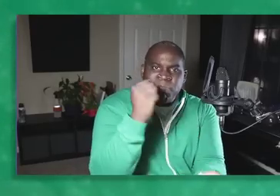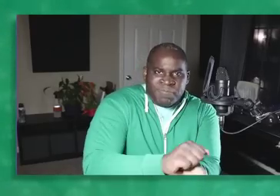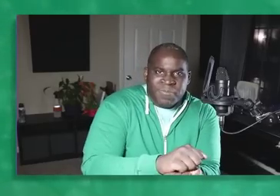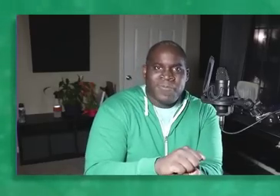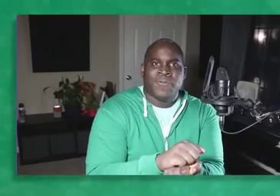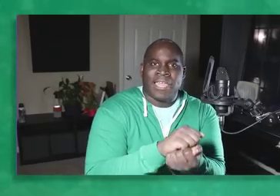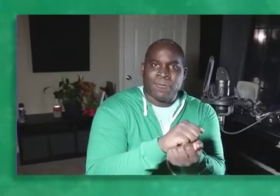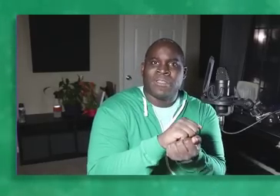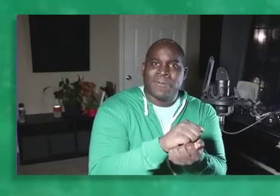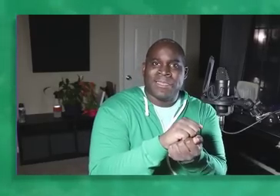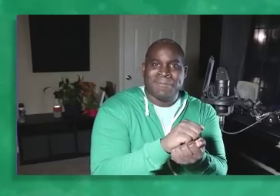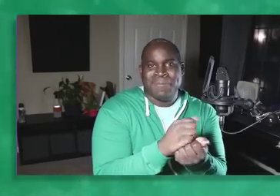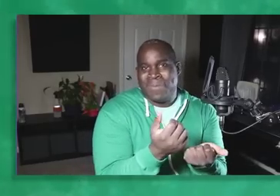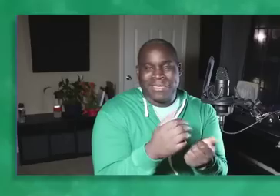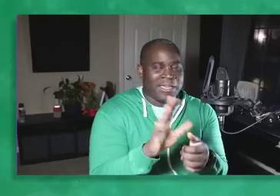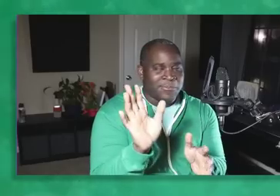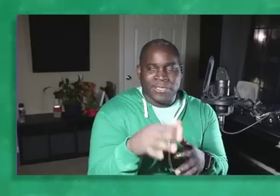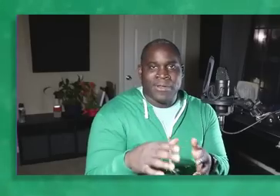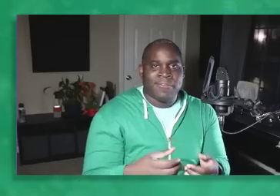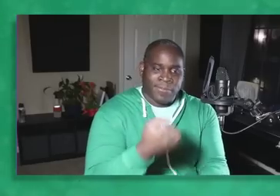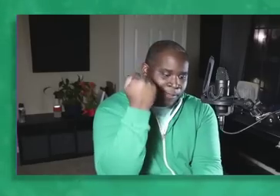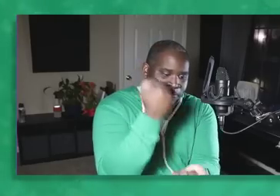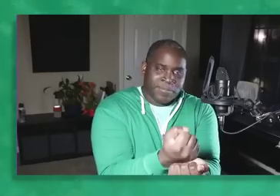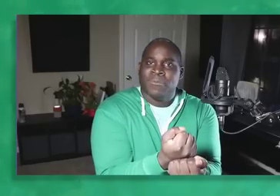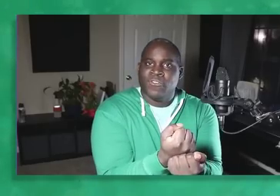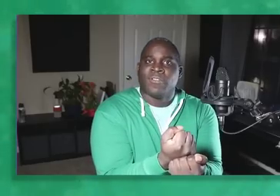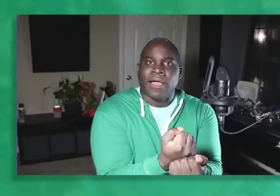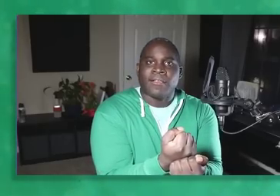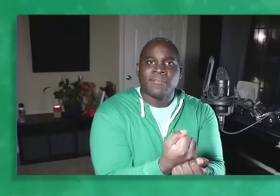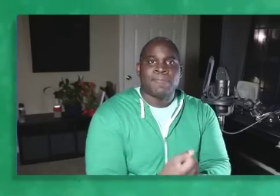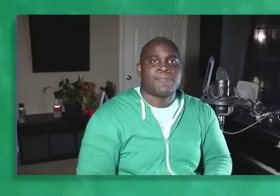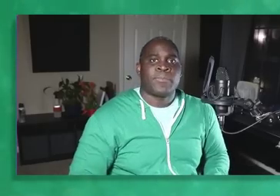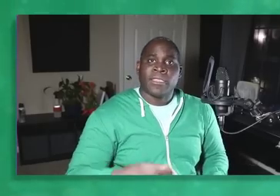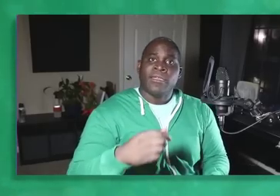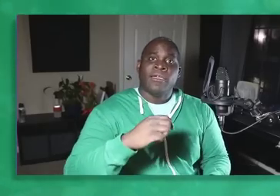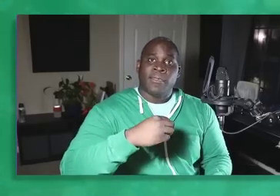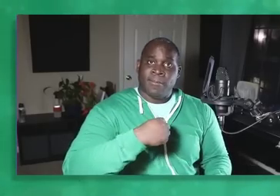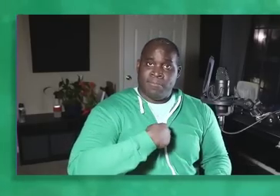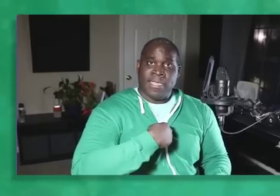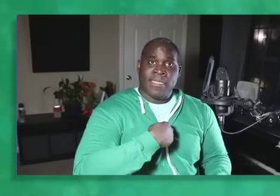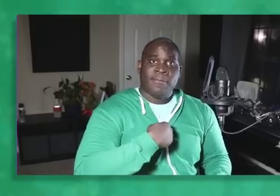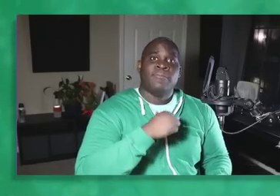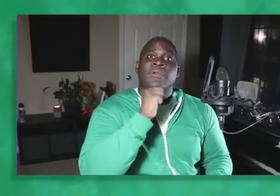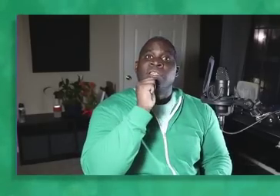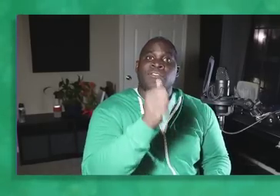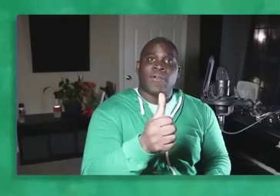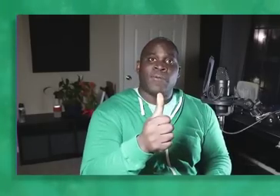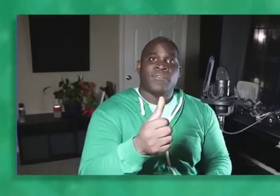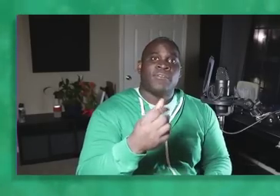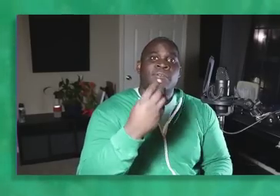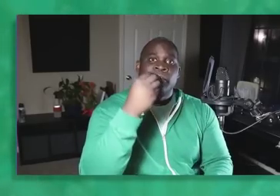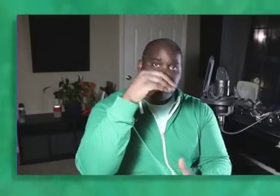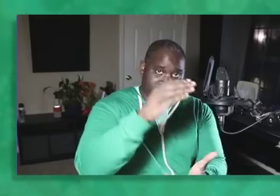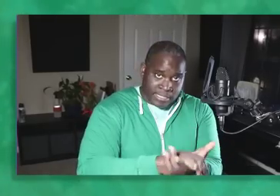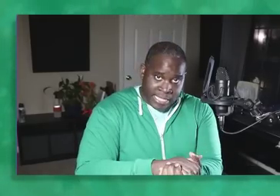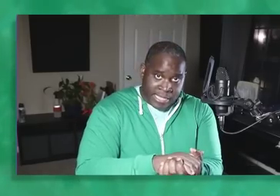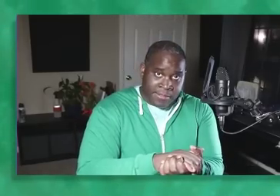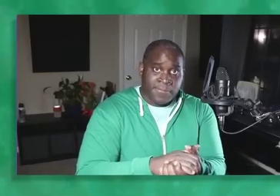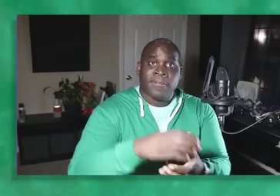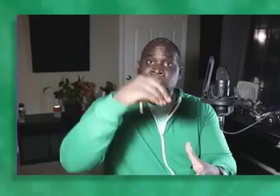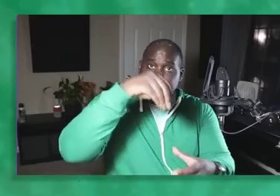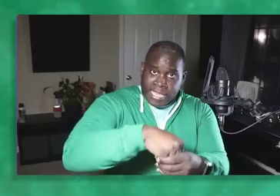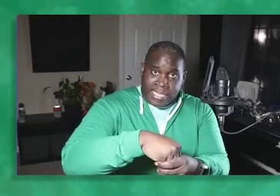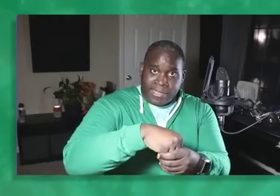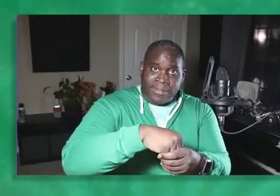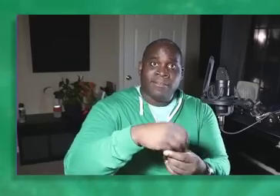I do for like really, really big locks, but you don't have to do that. Just locks. Me don't